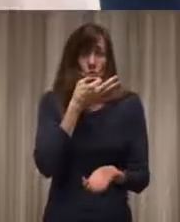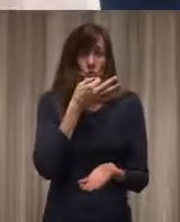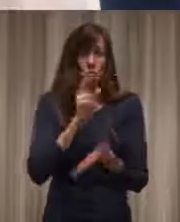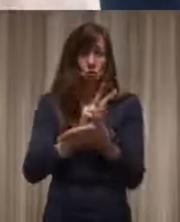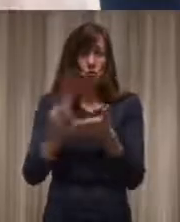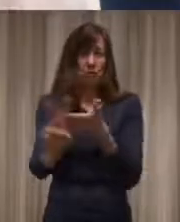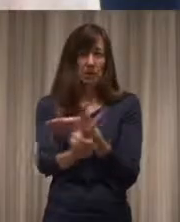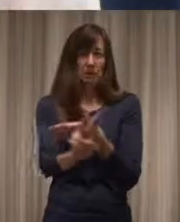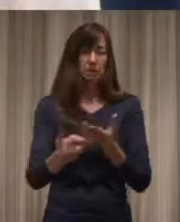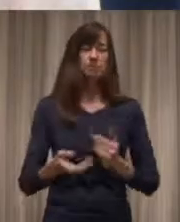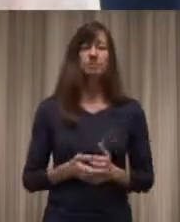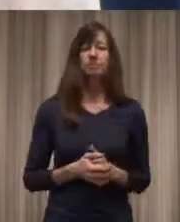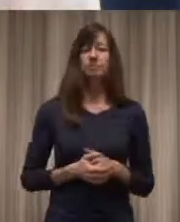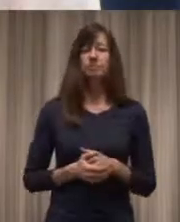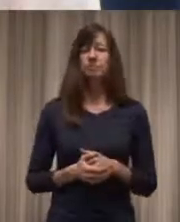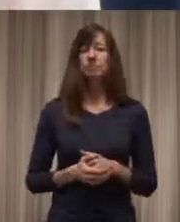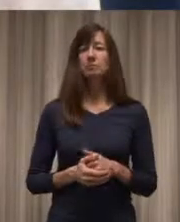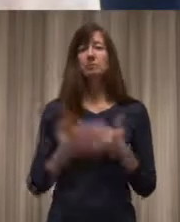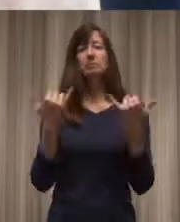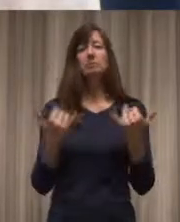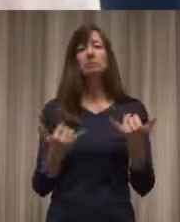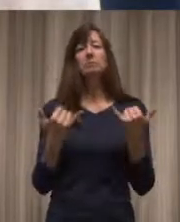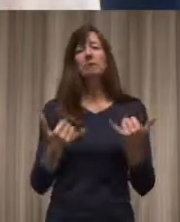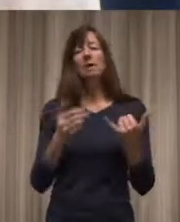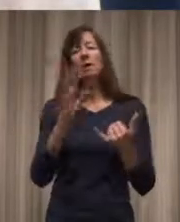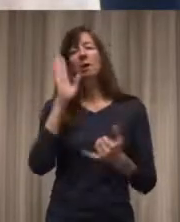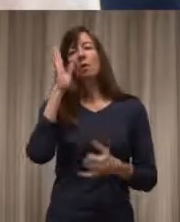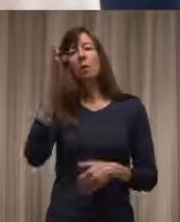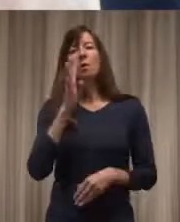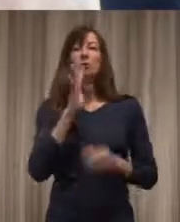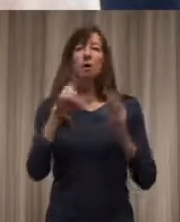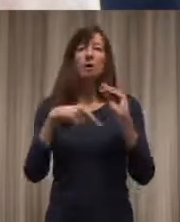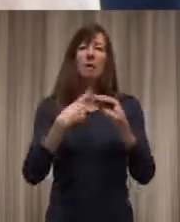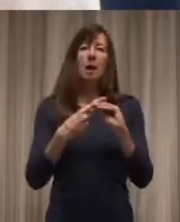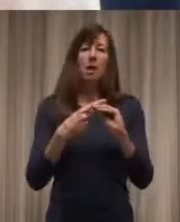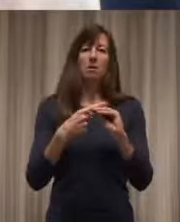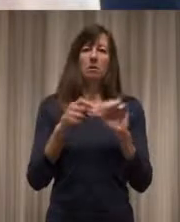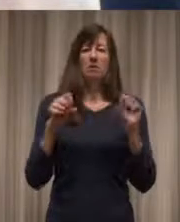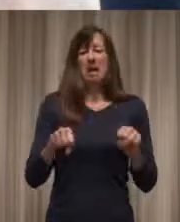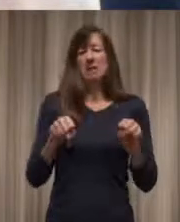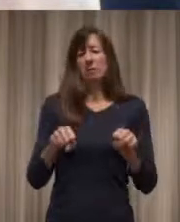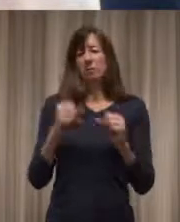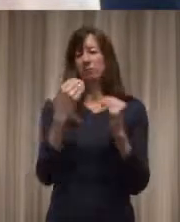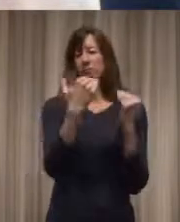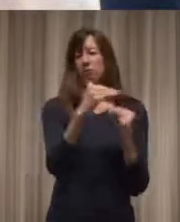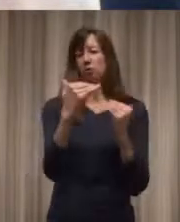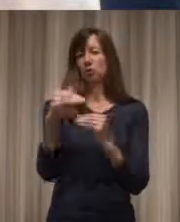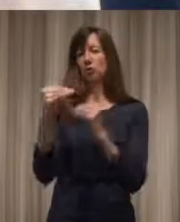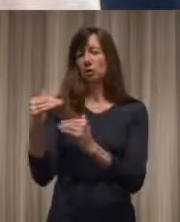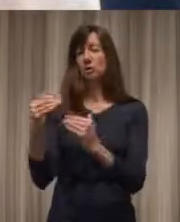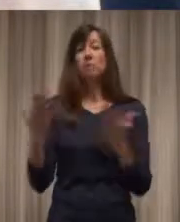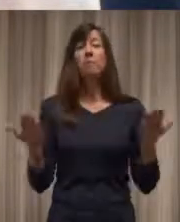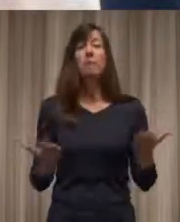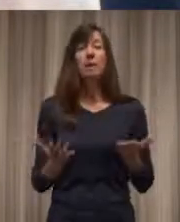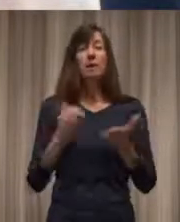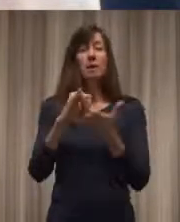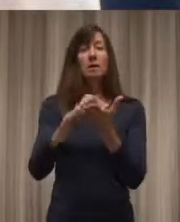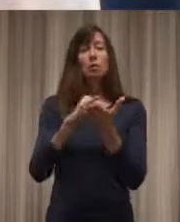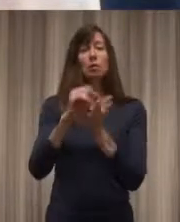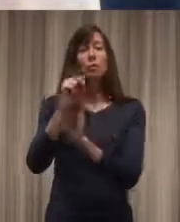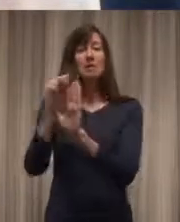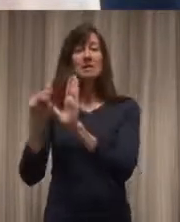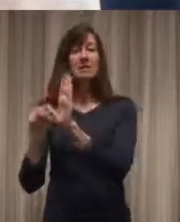Finally, and this is where we'll talk a little bit about potential restrictions. The restrictions now in New York State are tied to